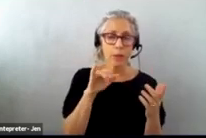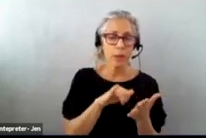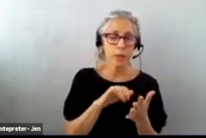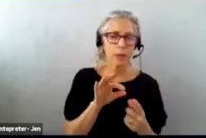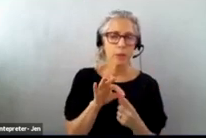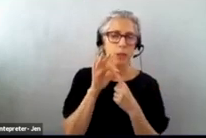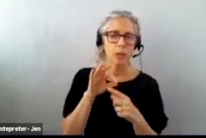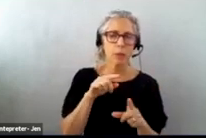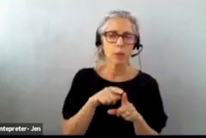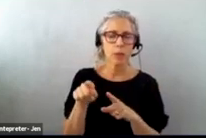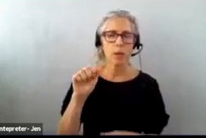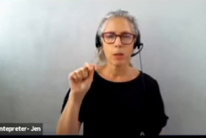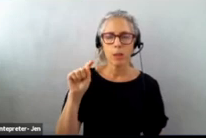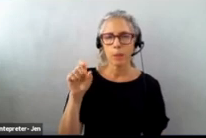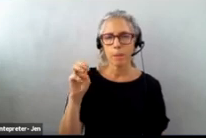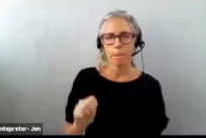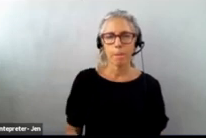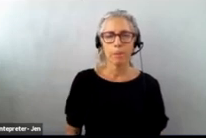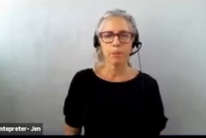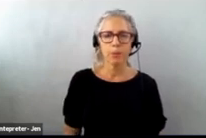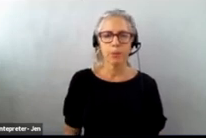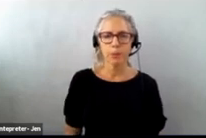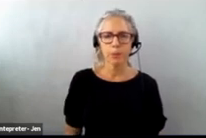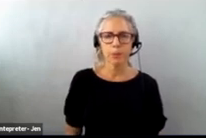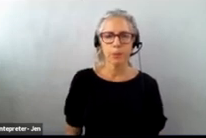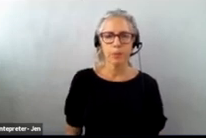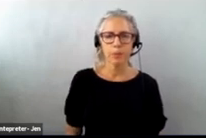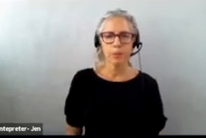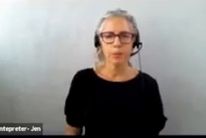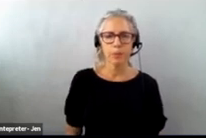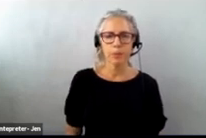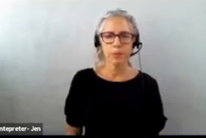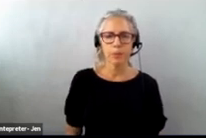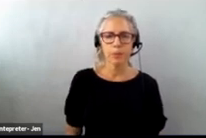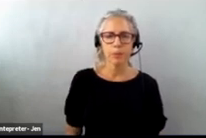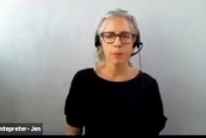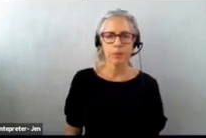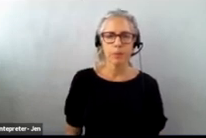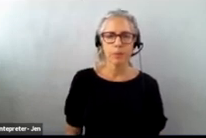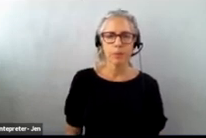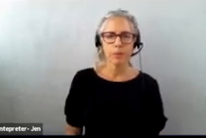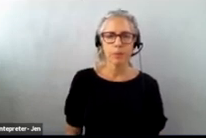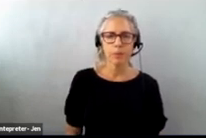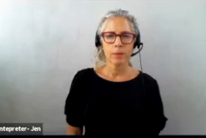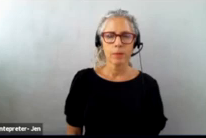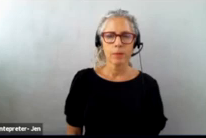especially in autism. Yeah, I think this is a great question. And I think some of the